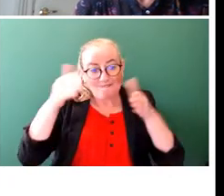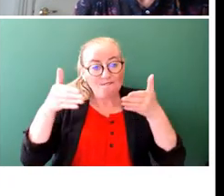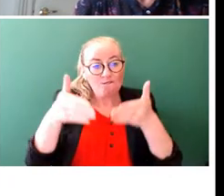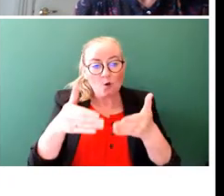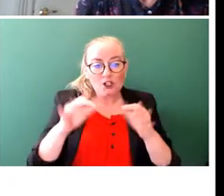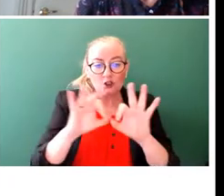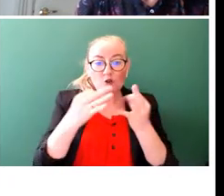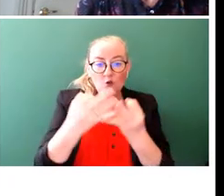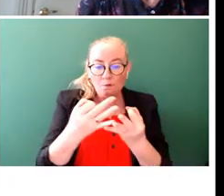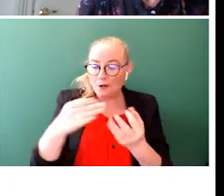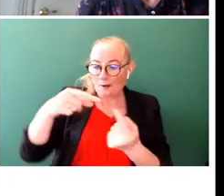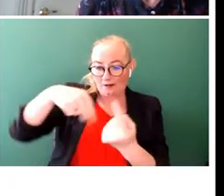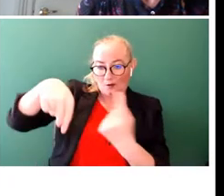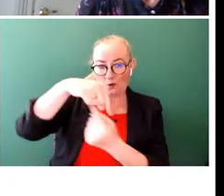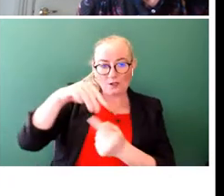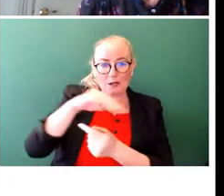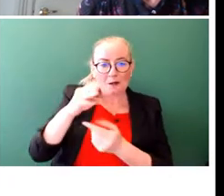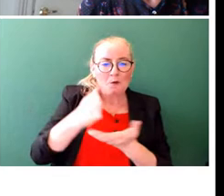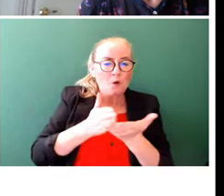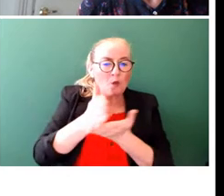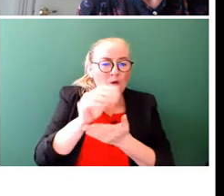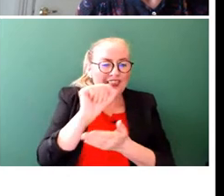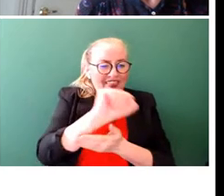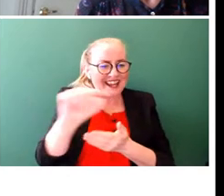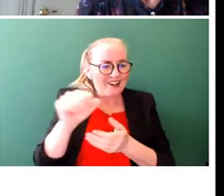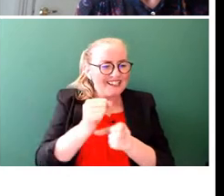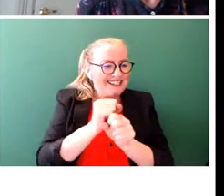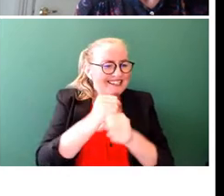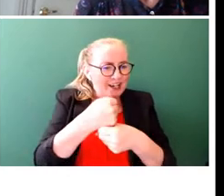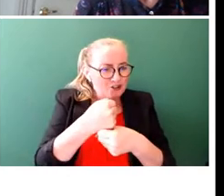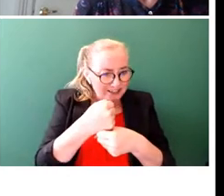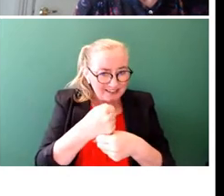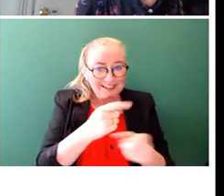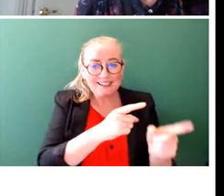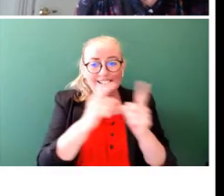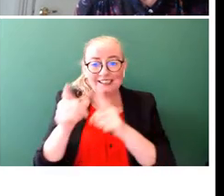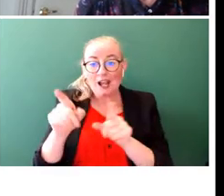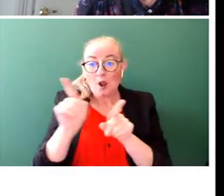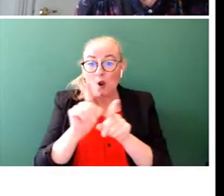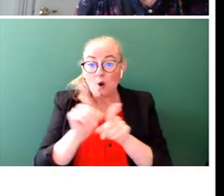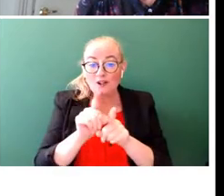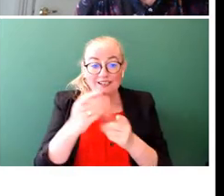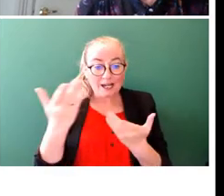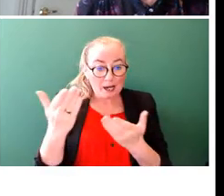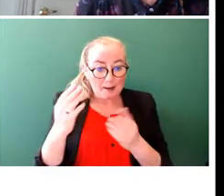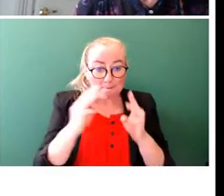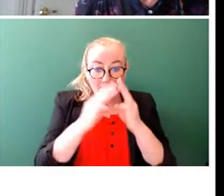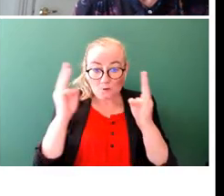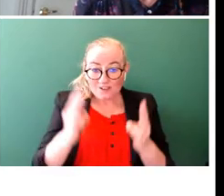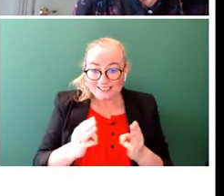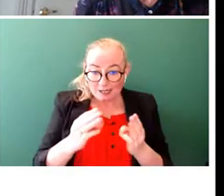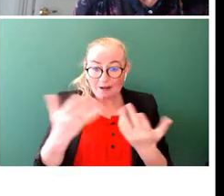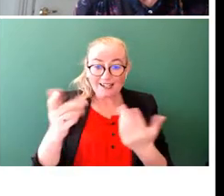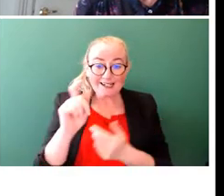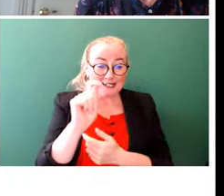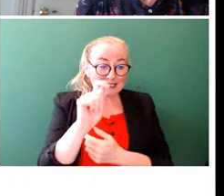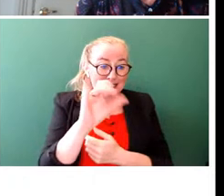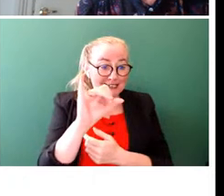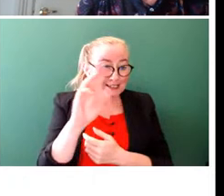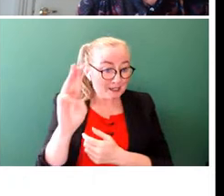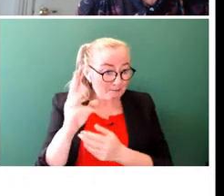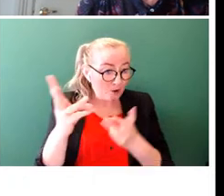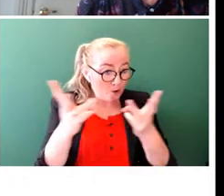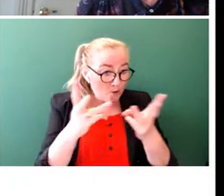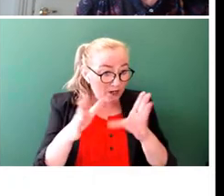walking through their stations. Also, the GAA Museum now is dementia inclusive. Tipperary is working towards